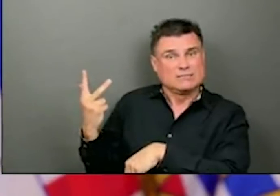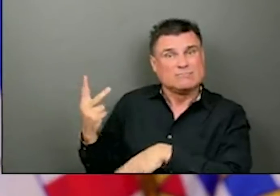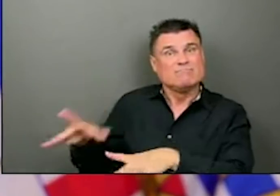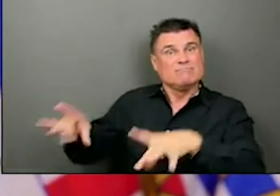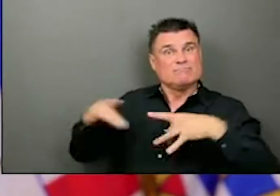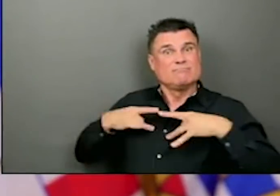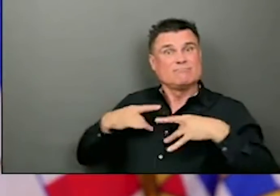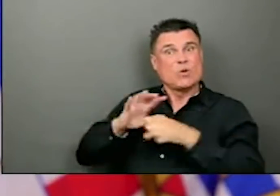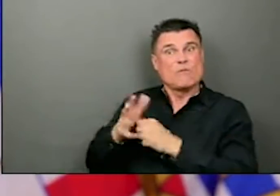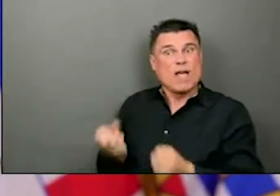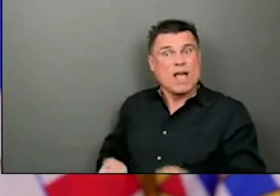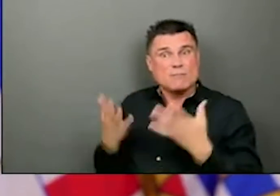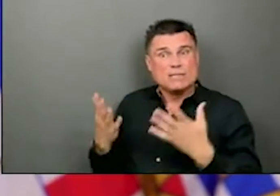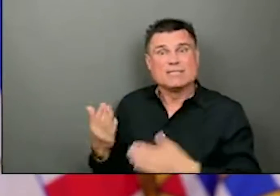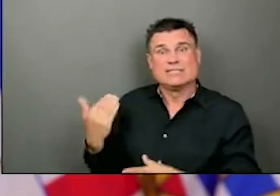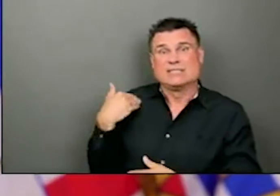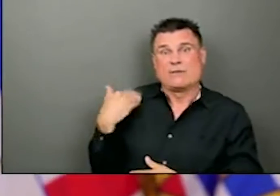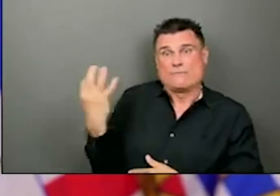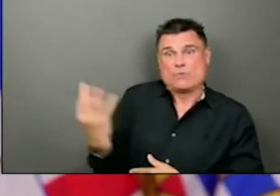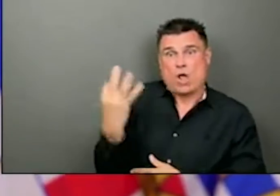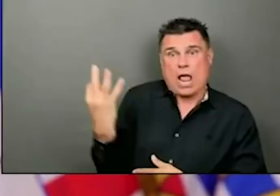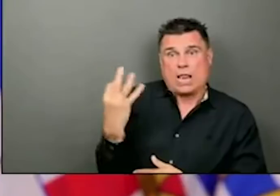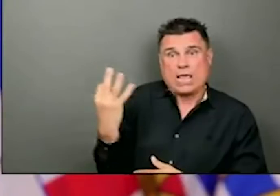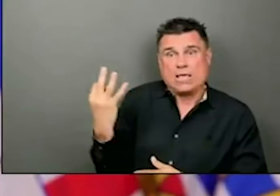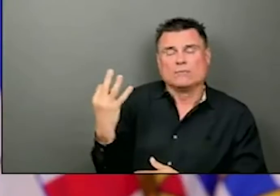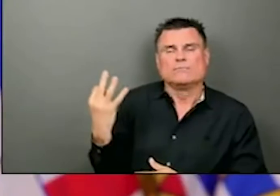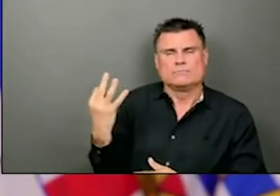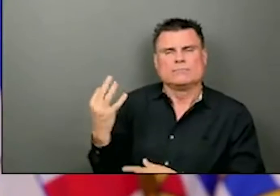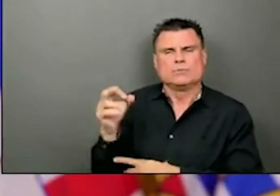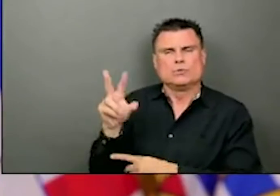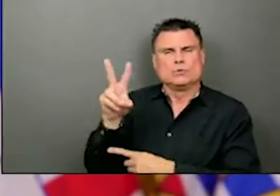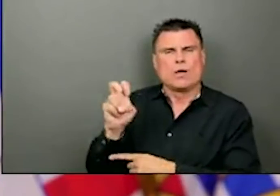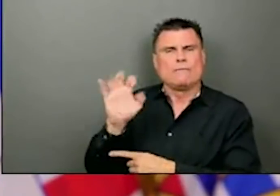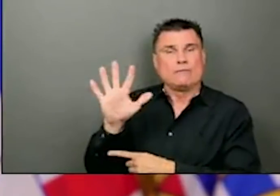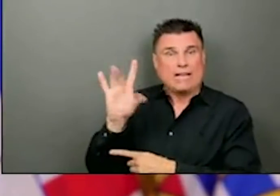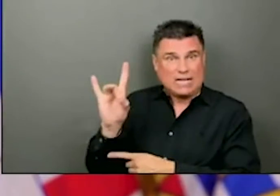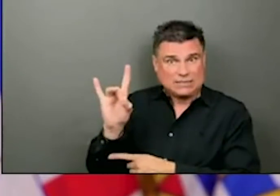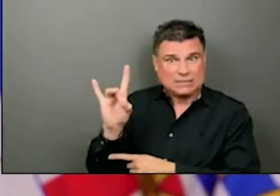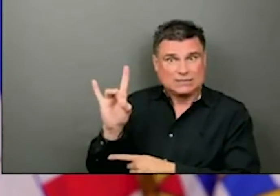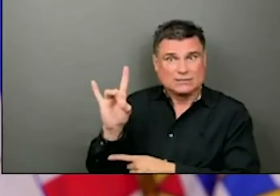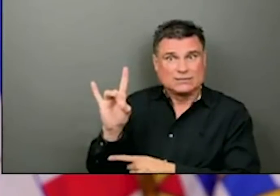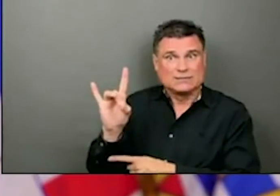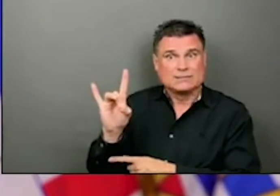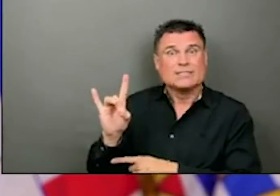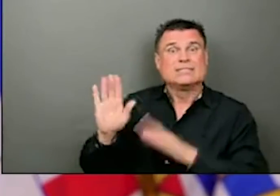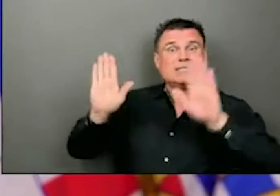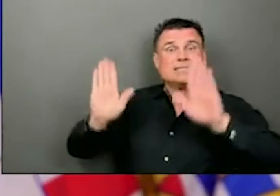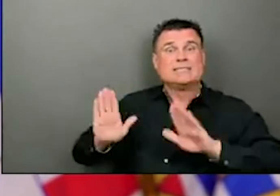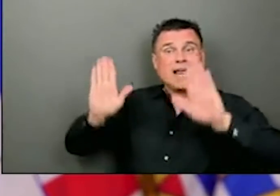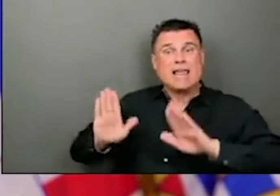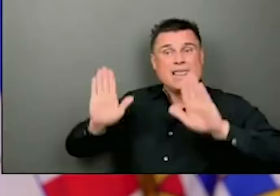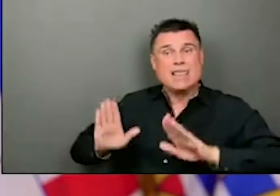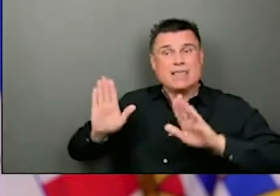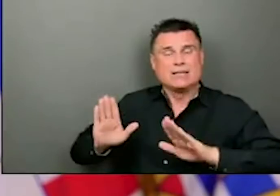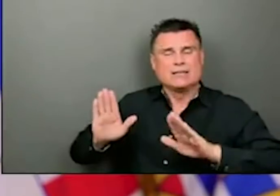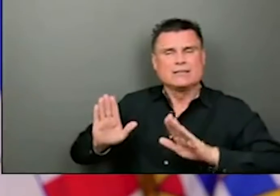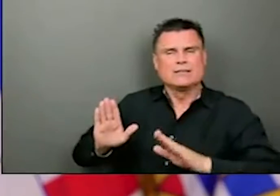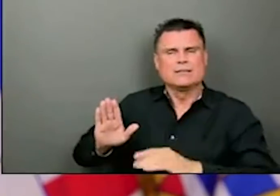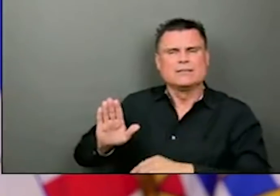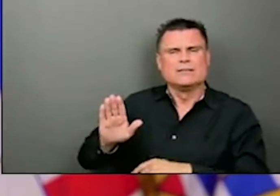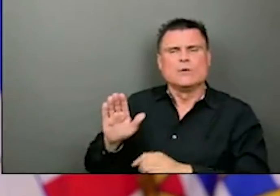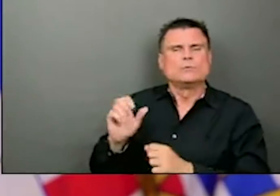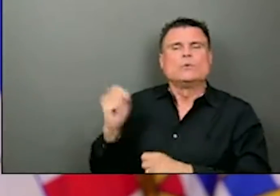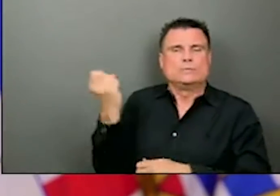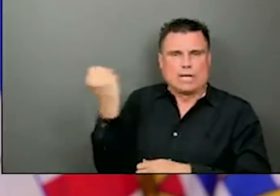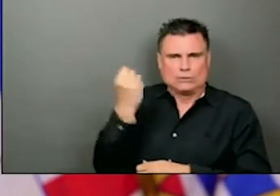to Sunday, 238, and in the last 24 hours, an additional 212 new cases diagnosed. This